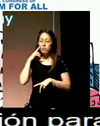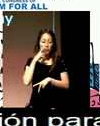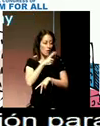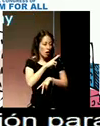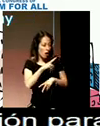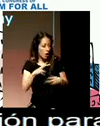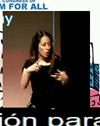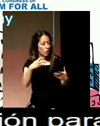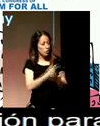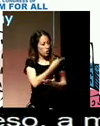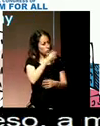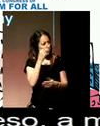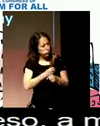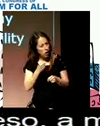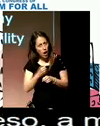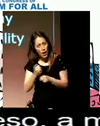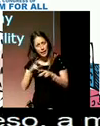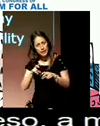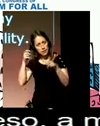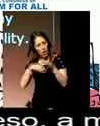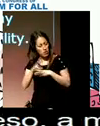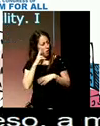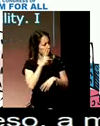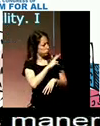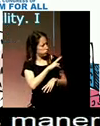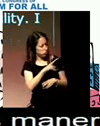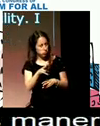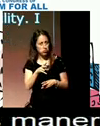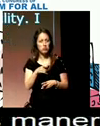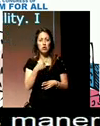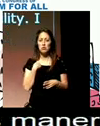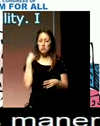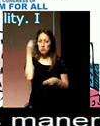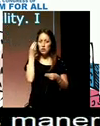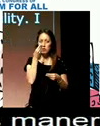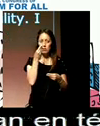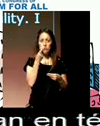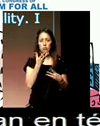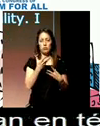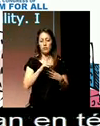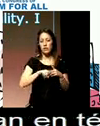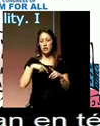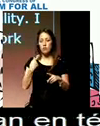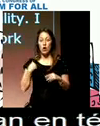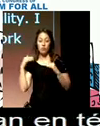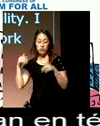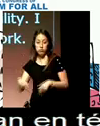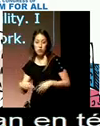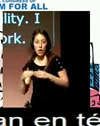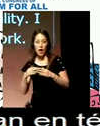I'll bring home a lot that we can use in our work. I also want to thank you for have